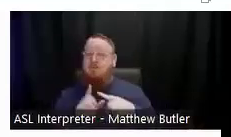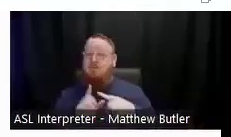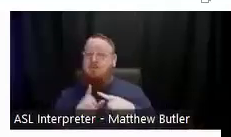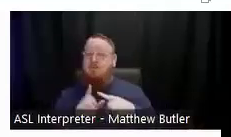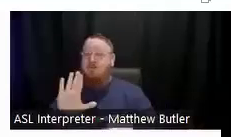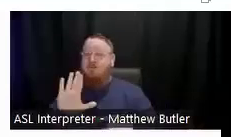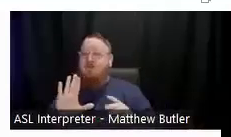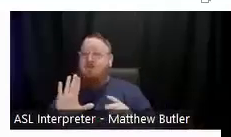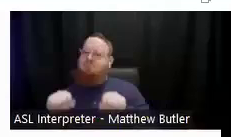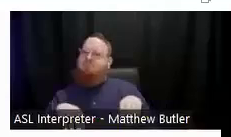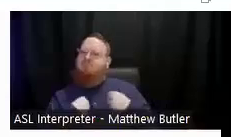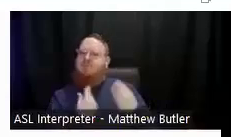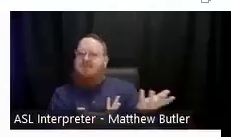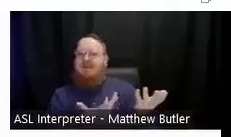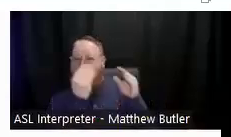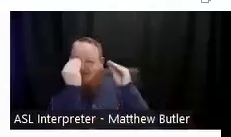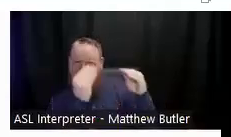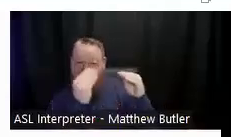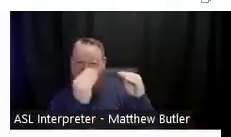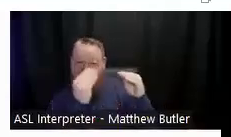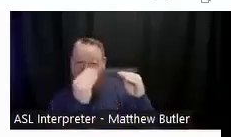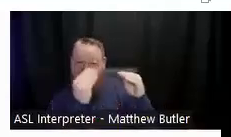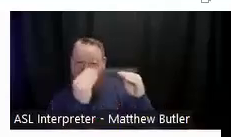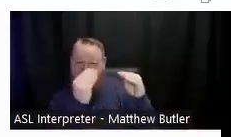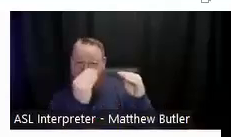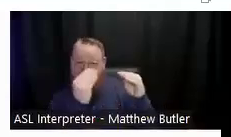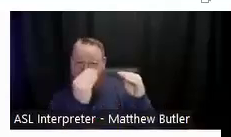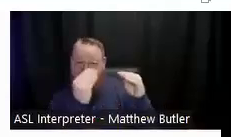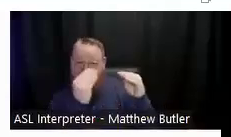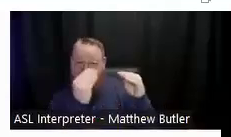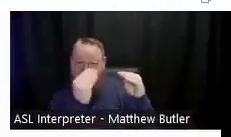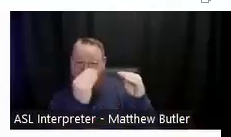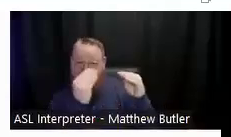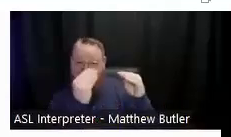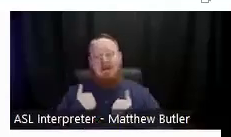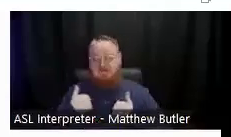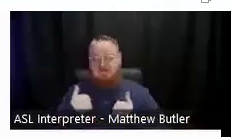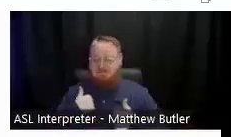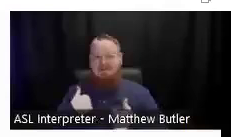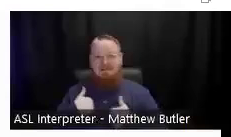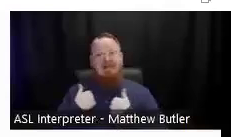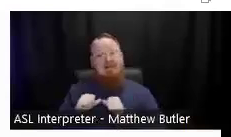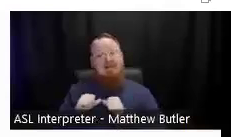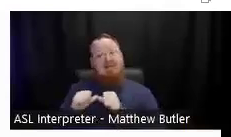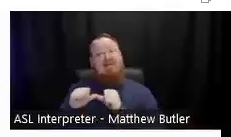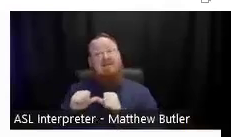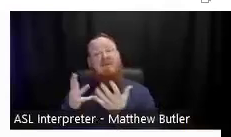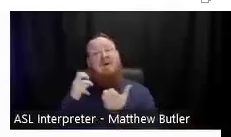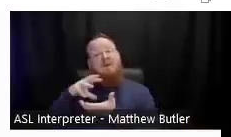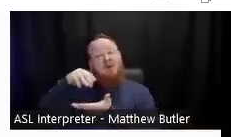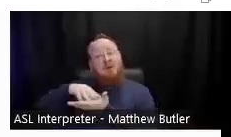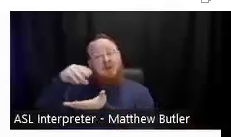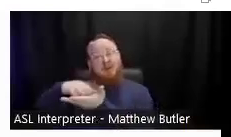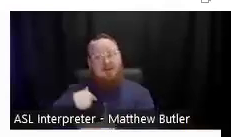them. And don't we all still want to learn things in life? I do, and I'm in my 70s. So you know, kind of right